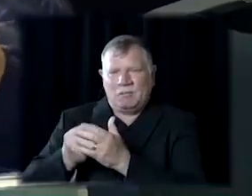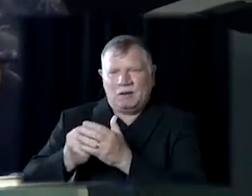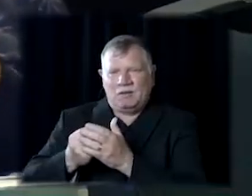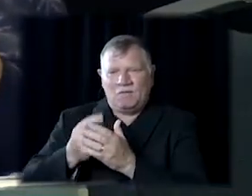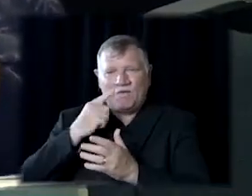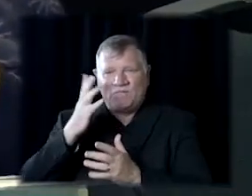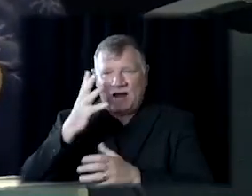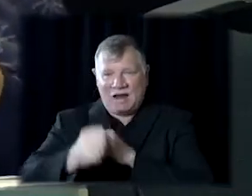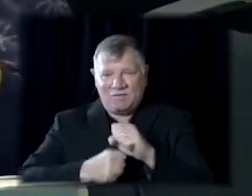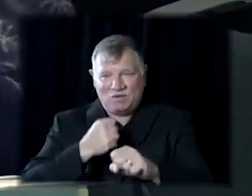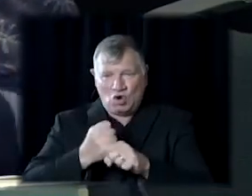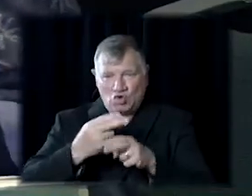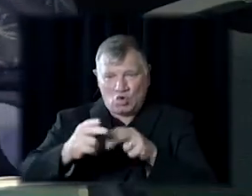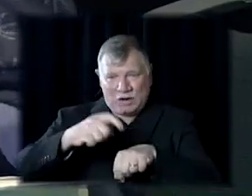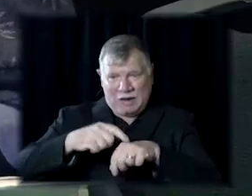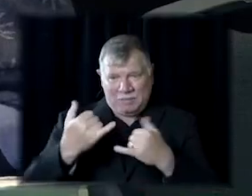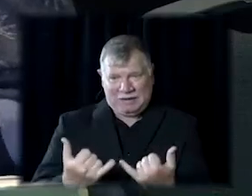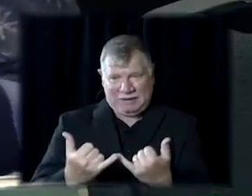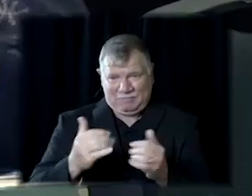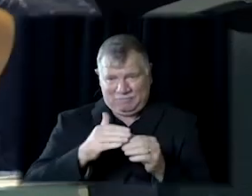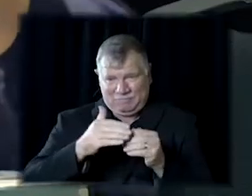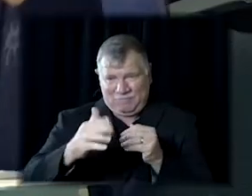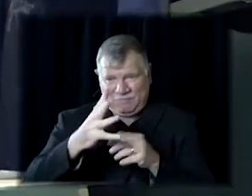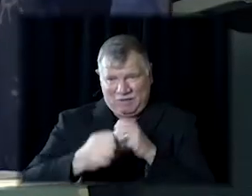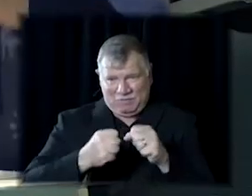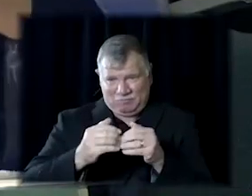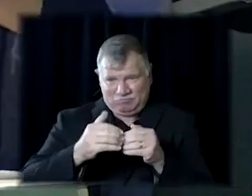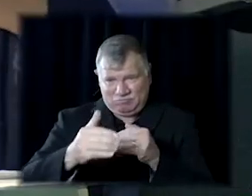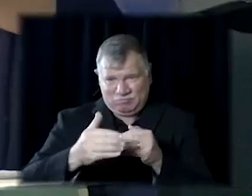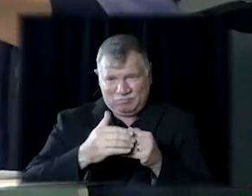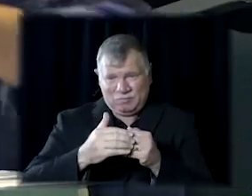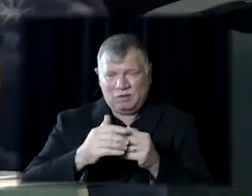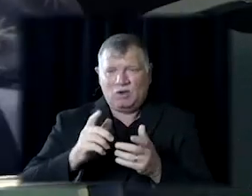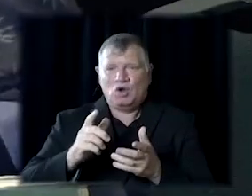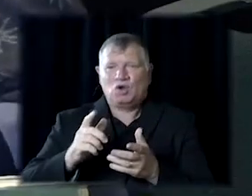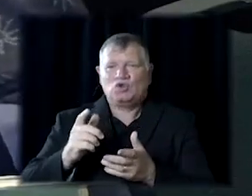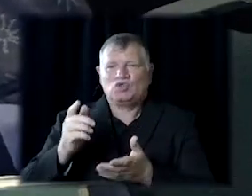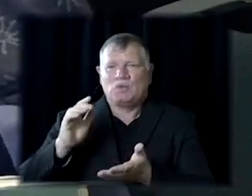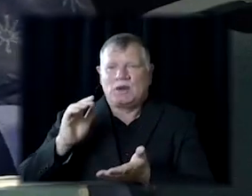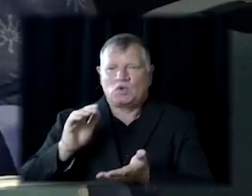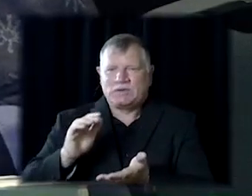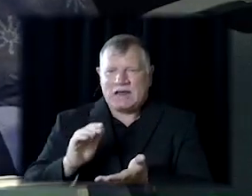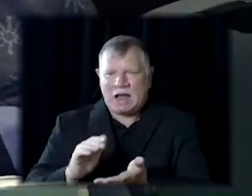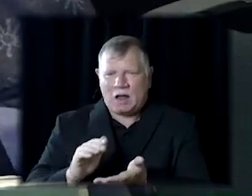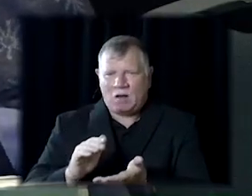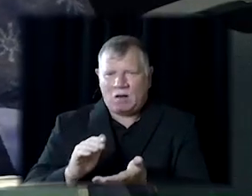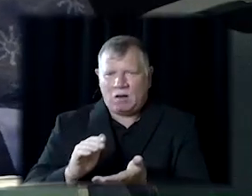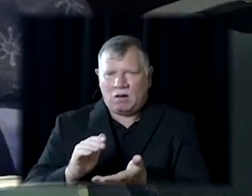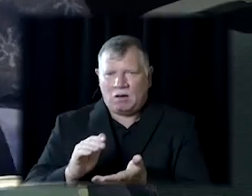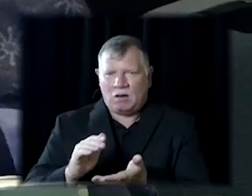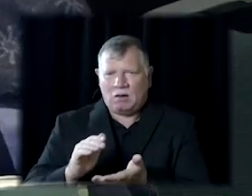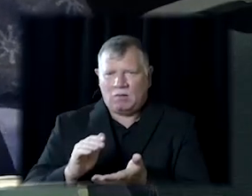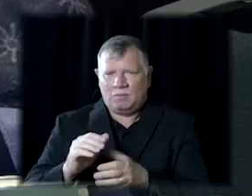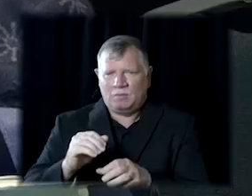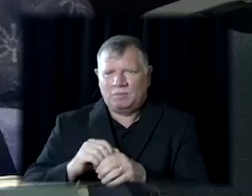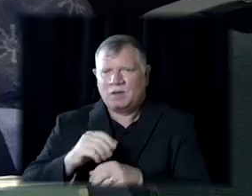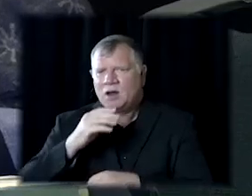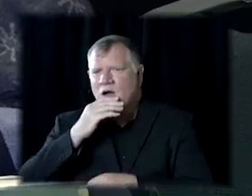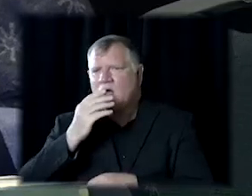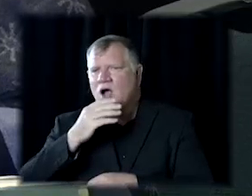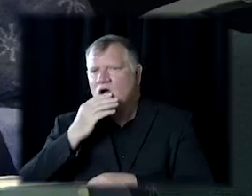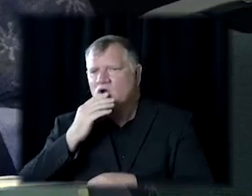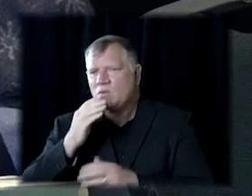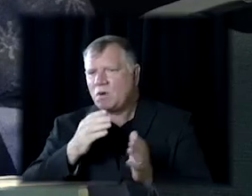for the 5-year, for the short term, your surplus goes down from in the October